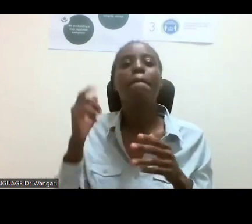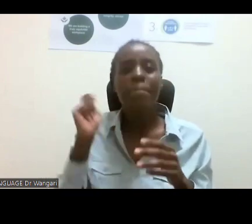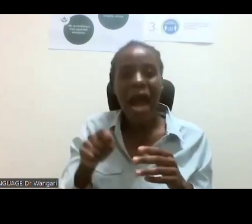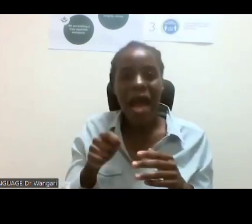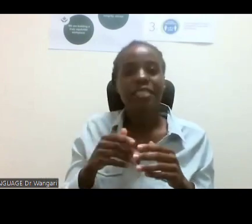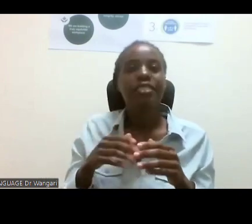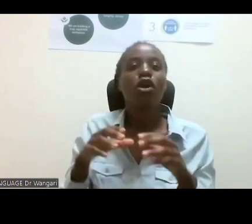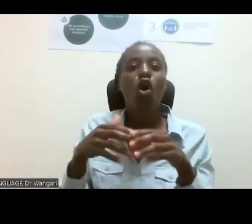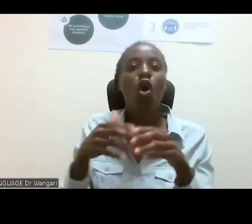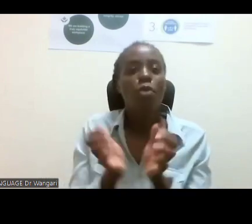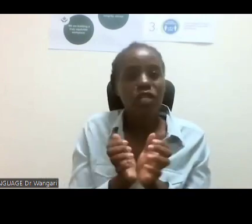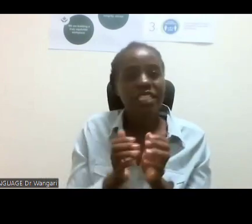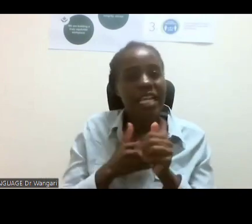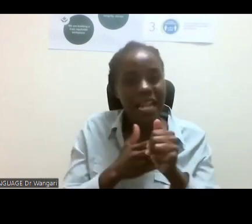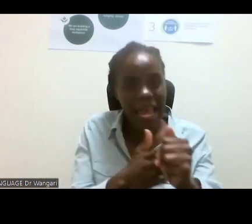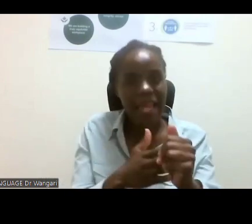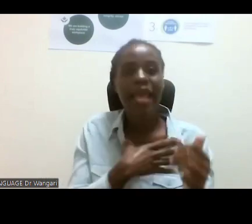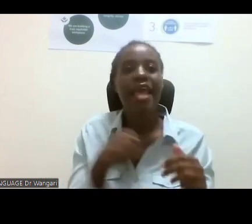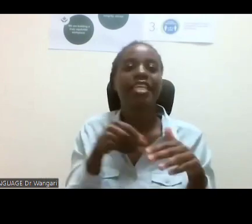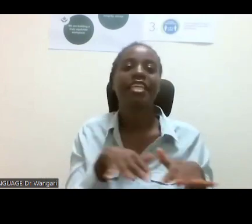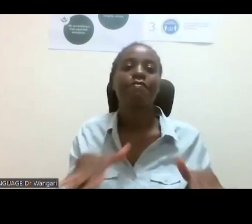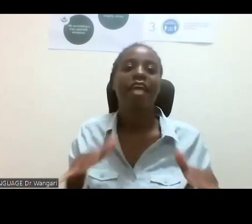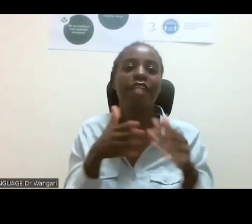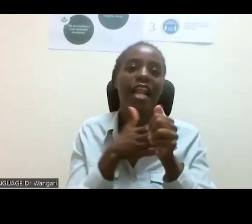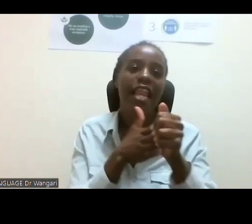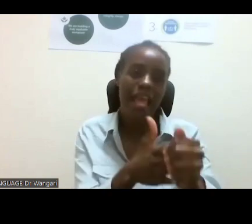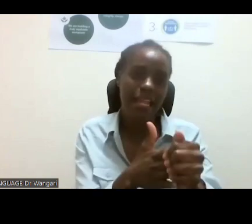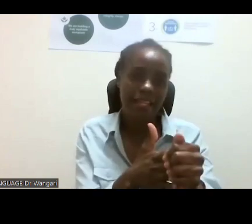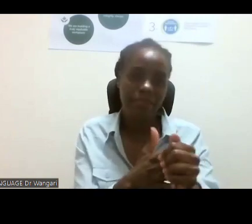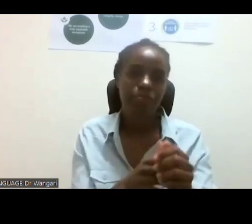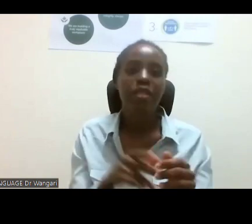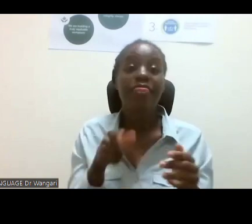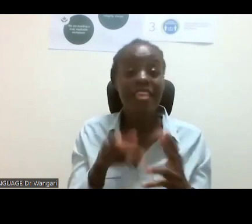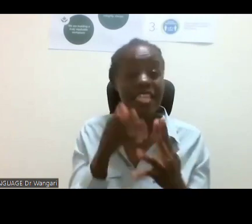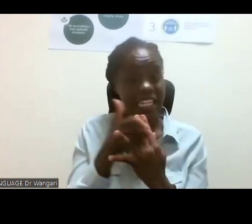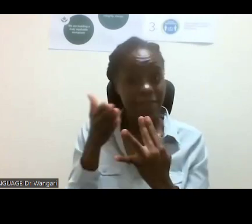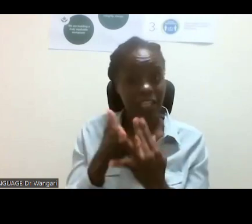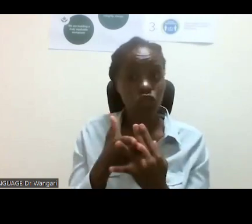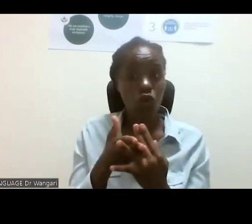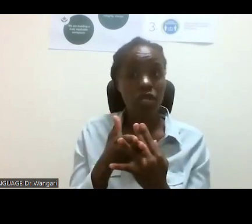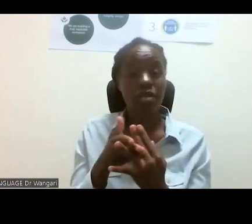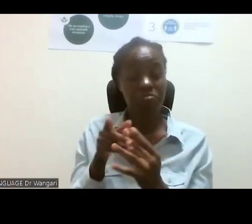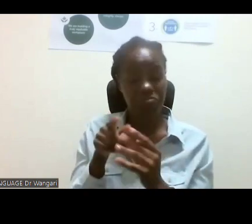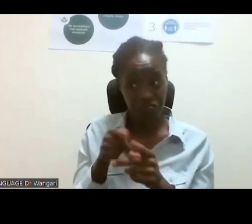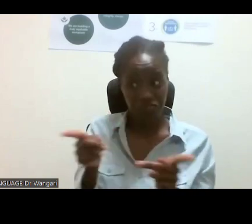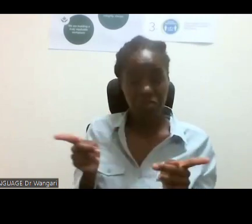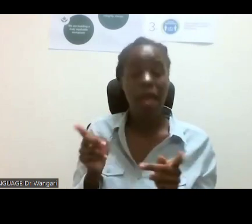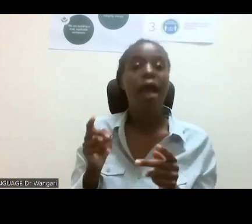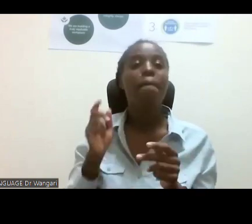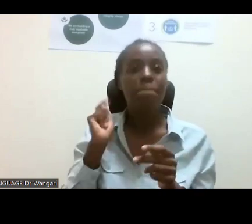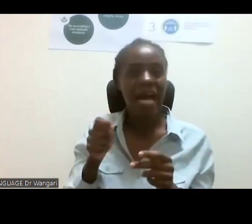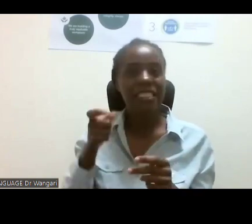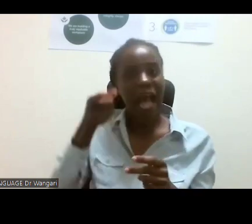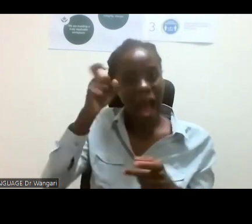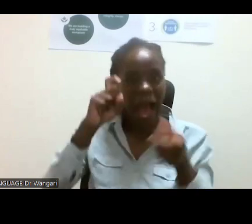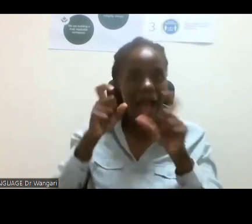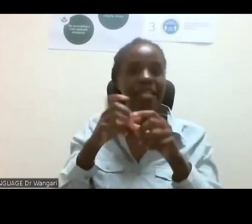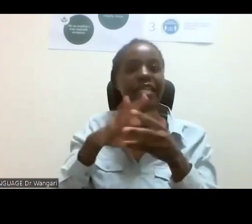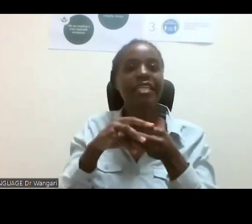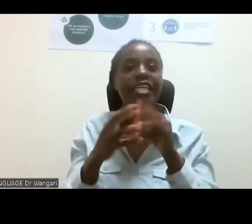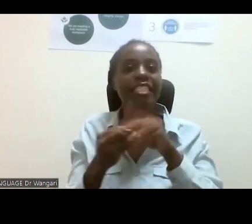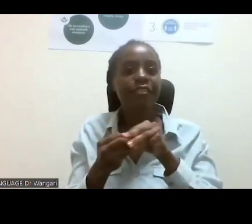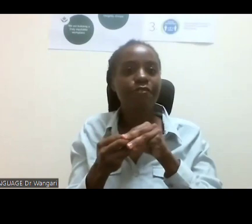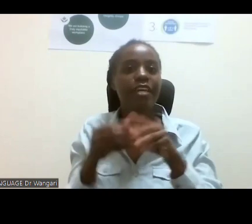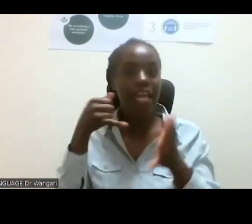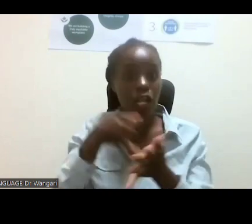survivor-led. You're also reminding us that our interventions will need to be more creative, and to be learning from what we